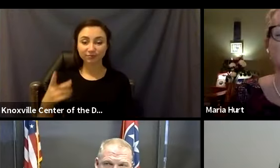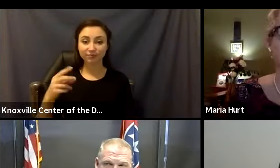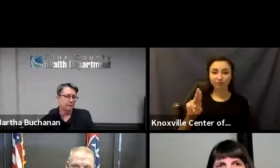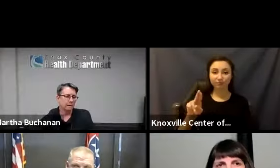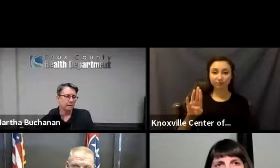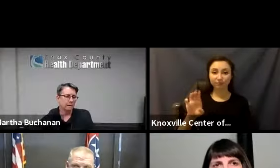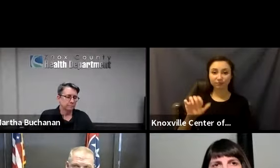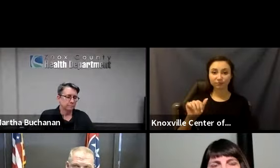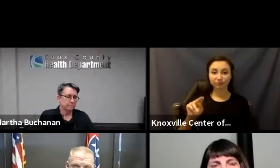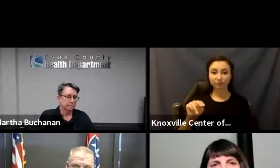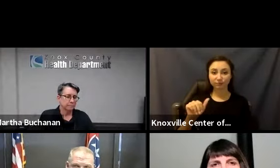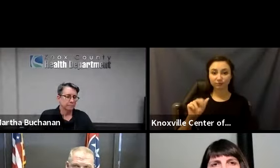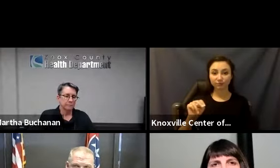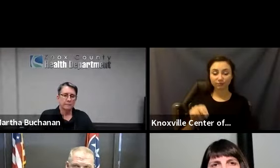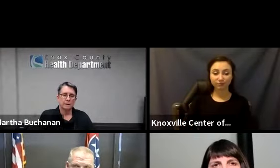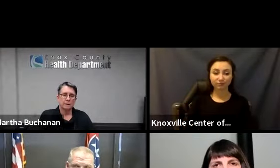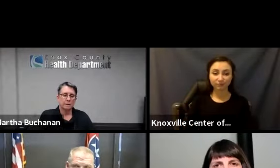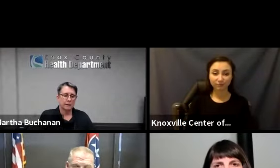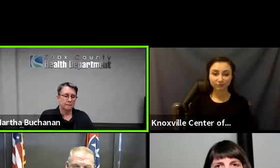Buchanan.